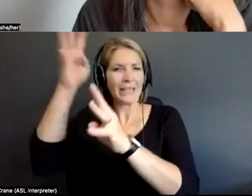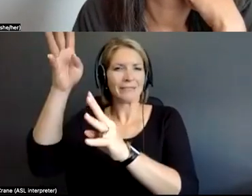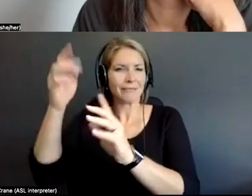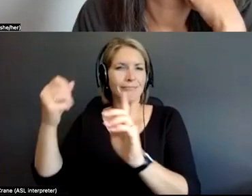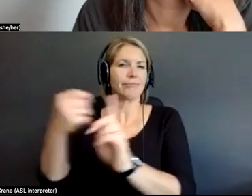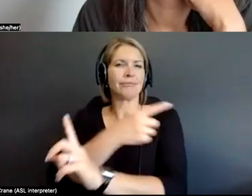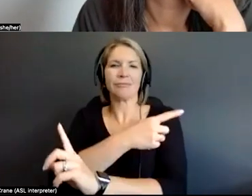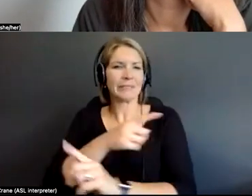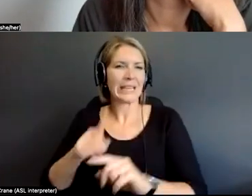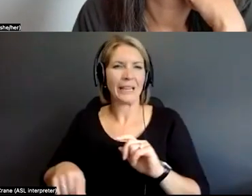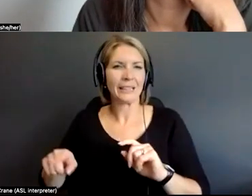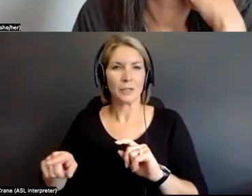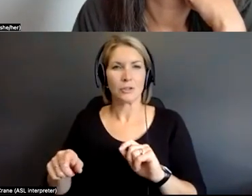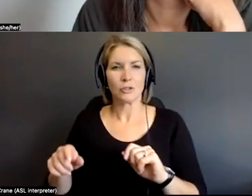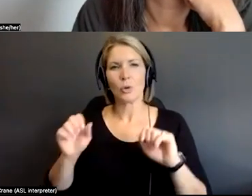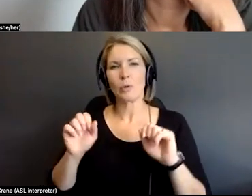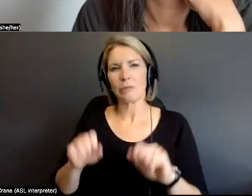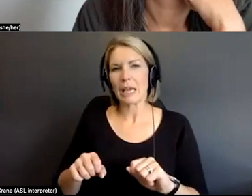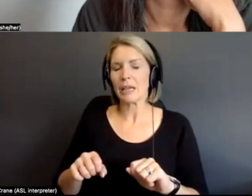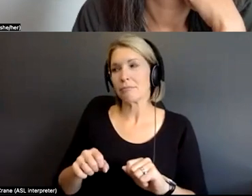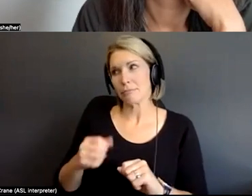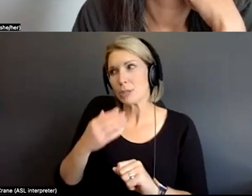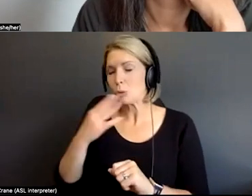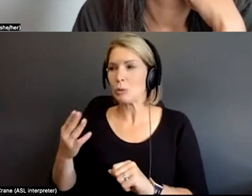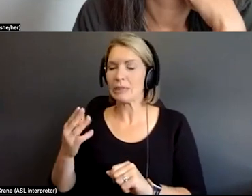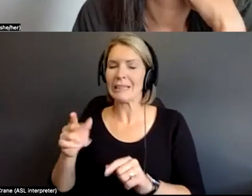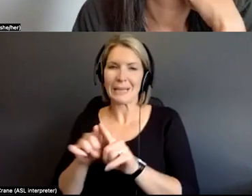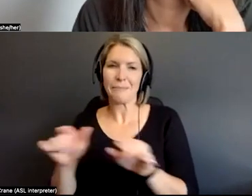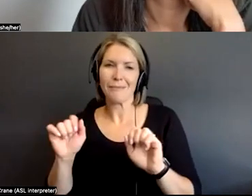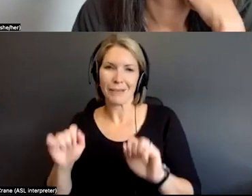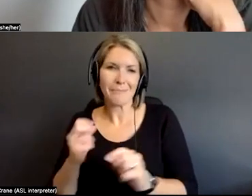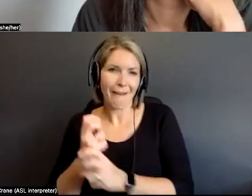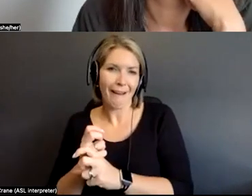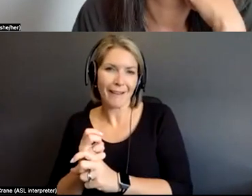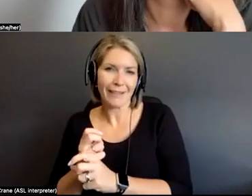So yeah, it can be both very valuable and very tricky.